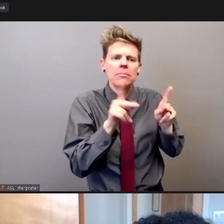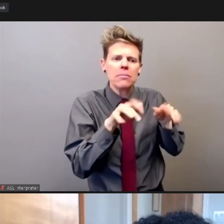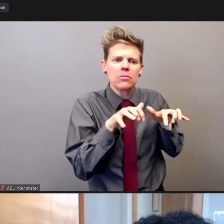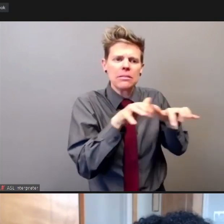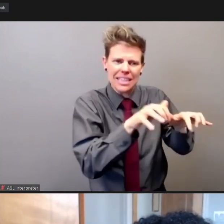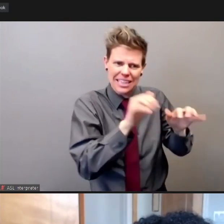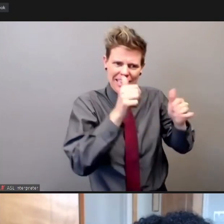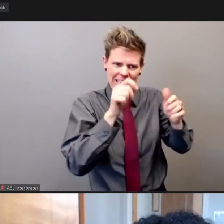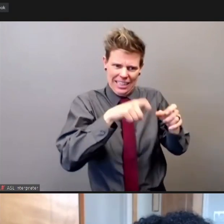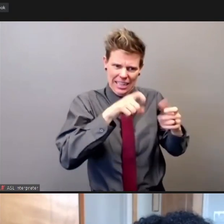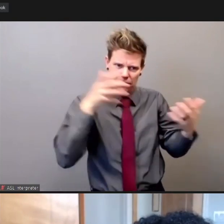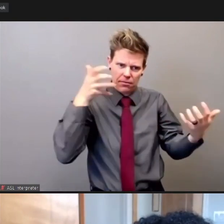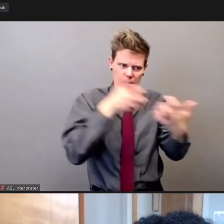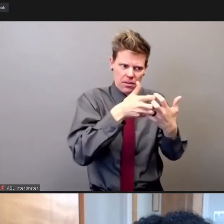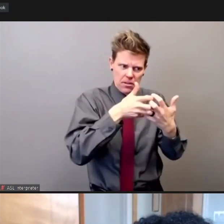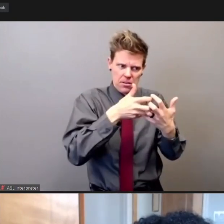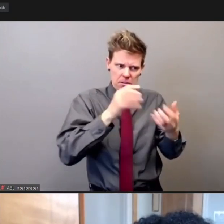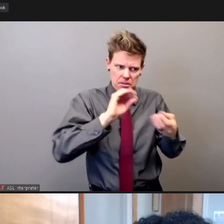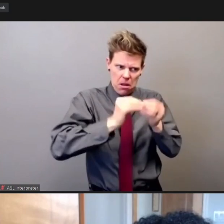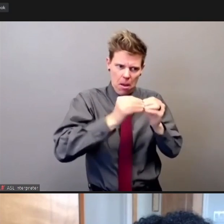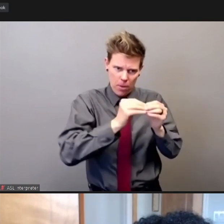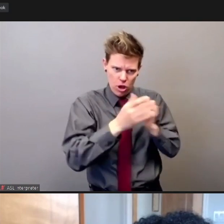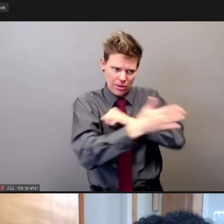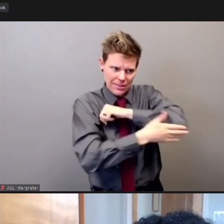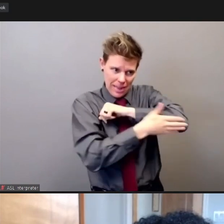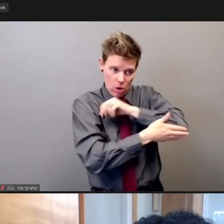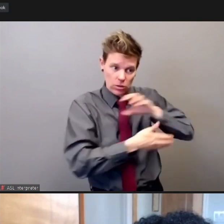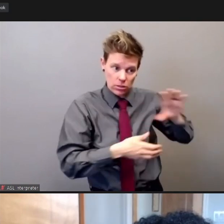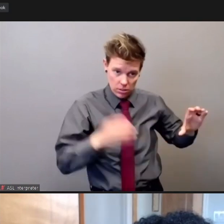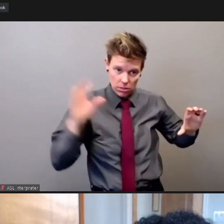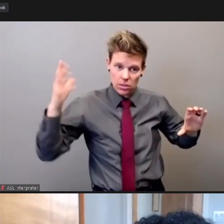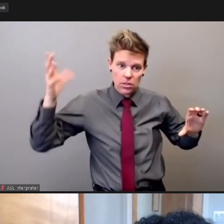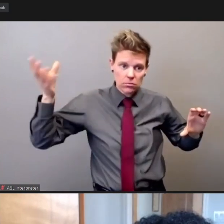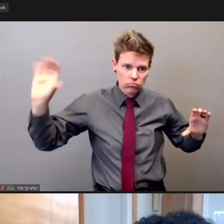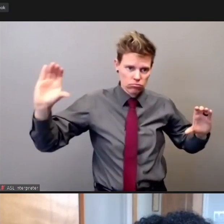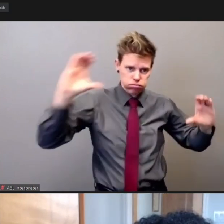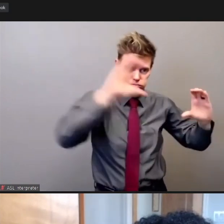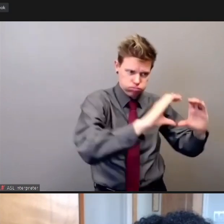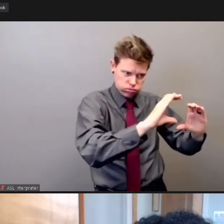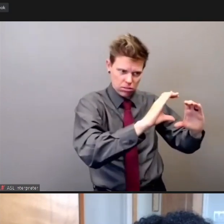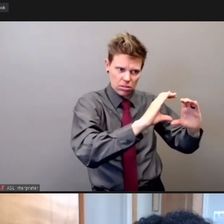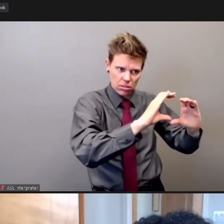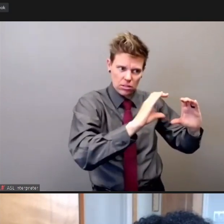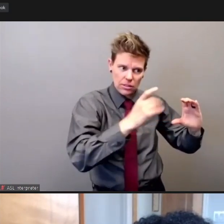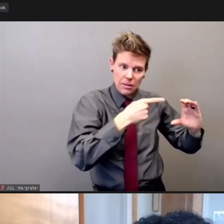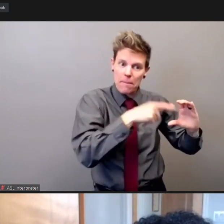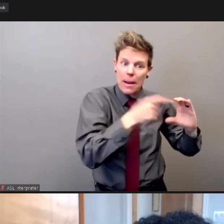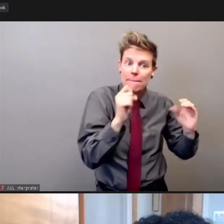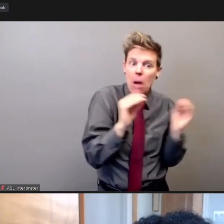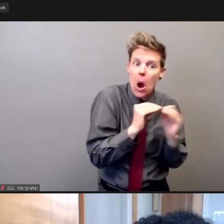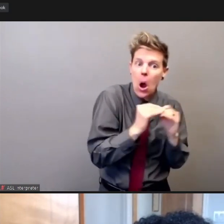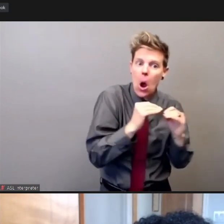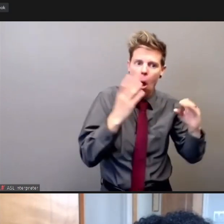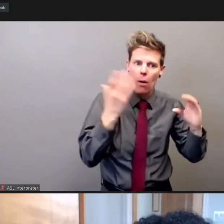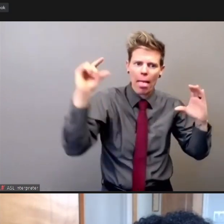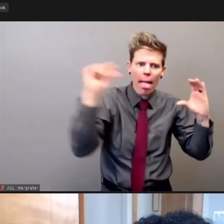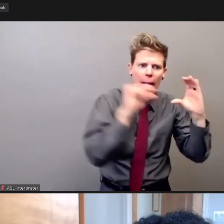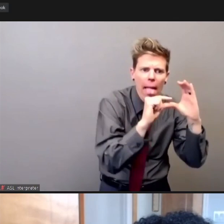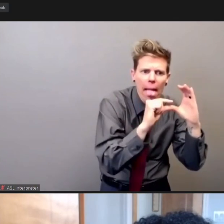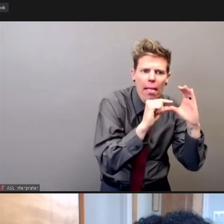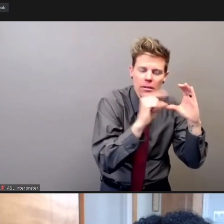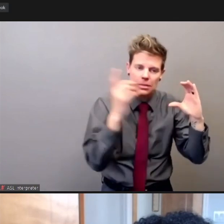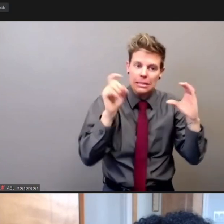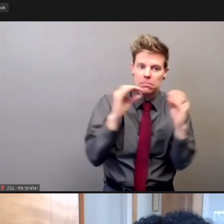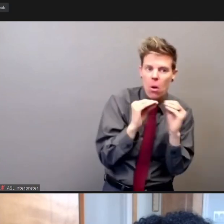counties distributing more vaccine and saying, hey, we need more makes a difference in our allocations.